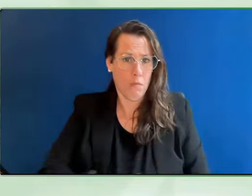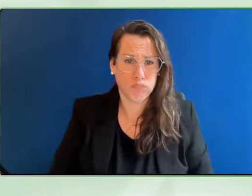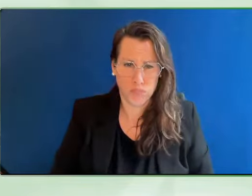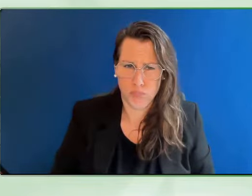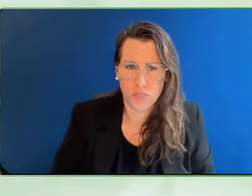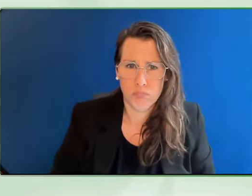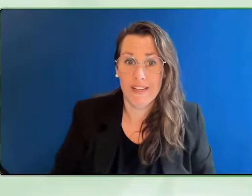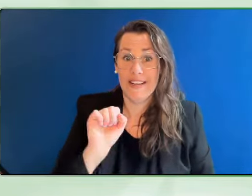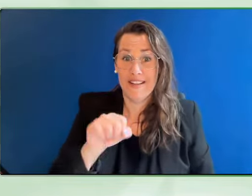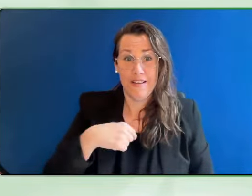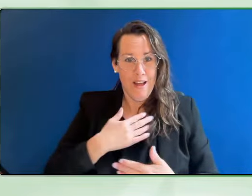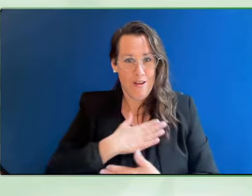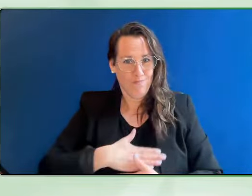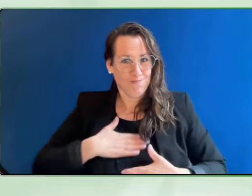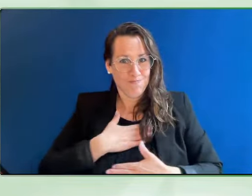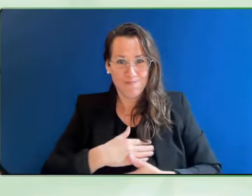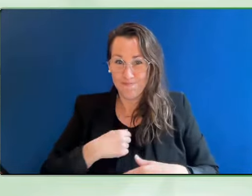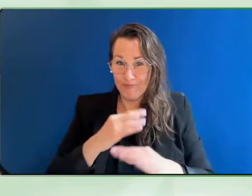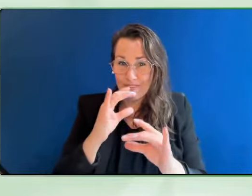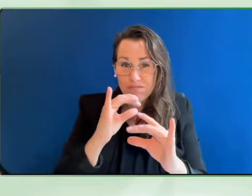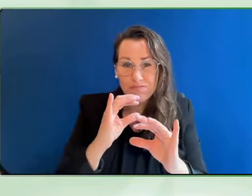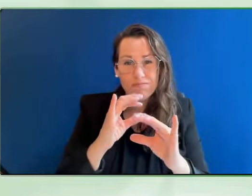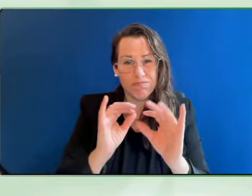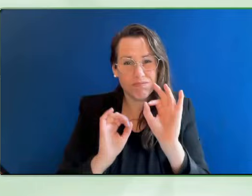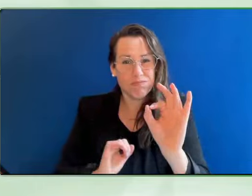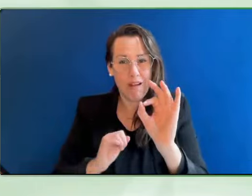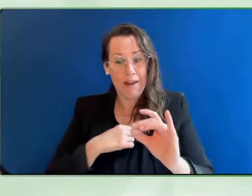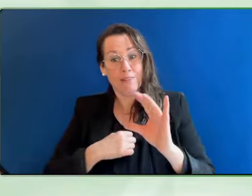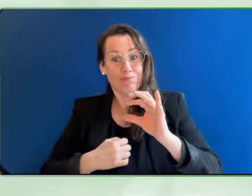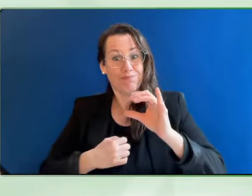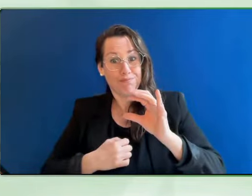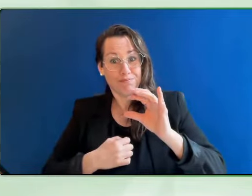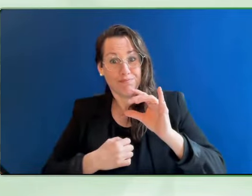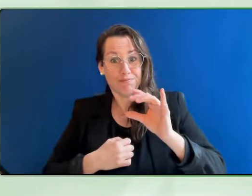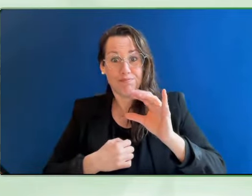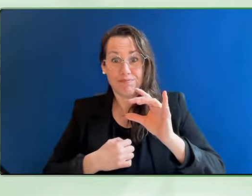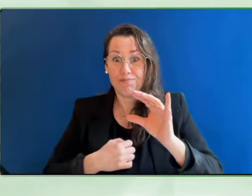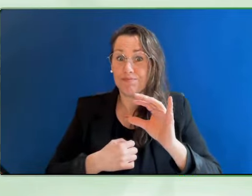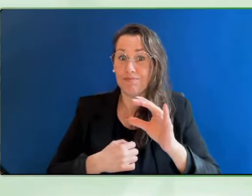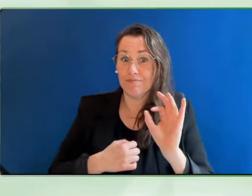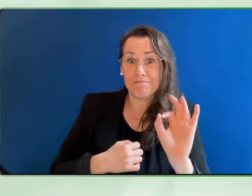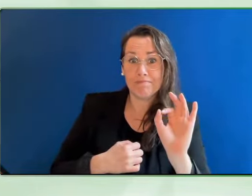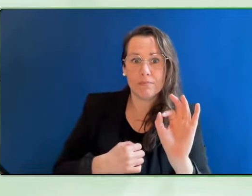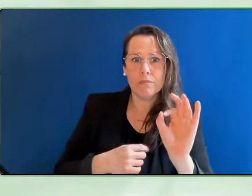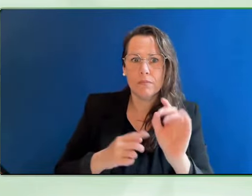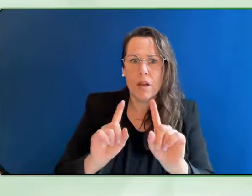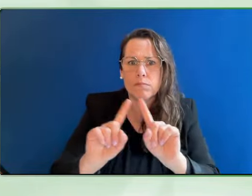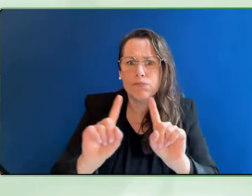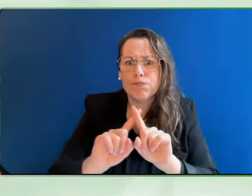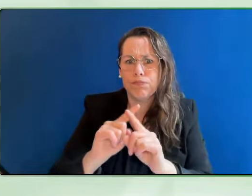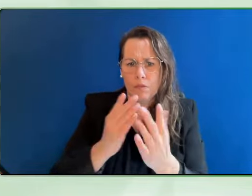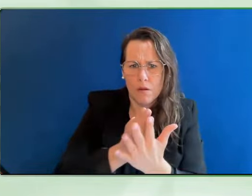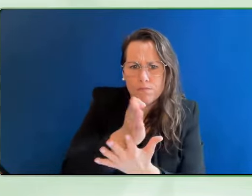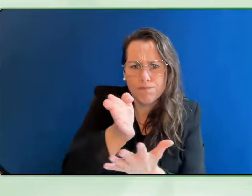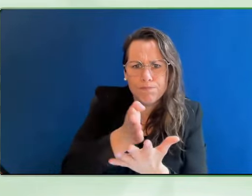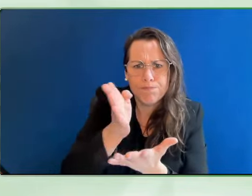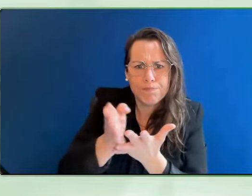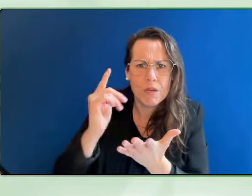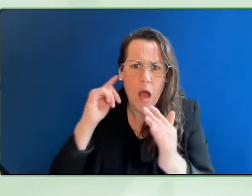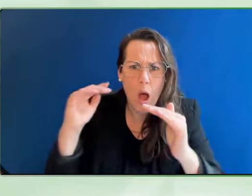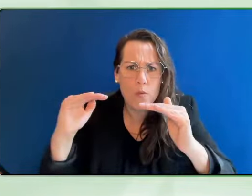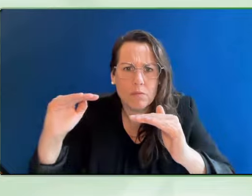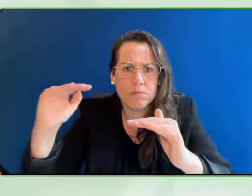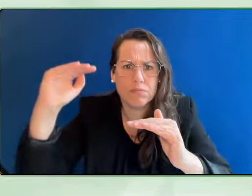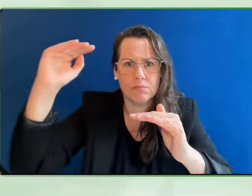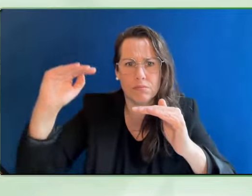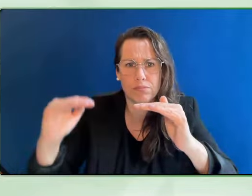I went to school where I started to learn jazz and pop music. And after that, I went to the Franz Liszt